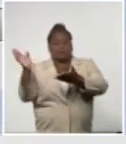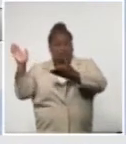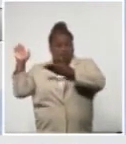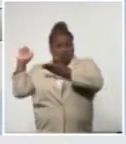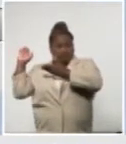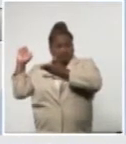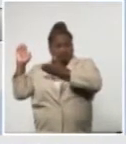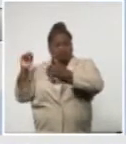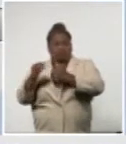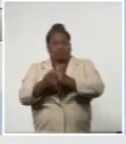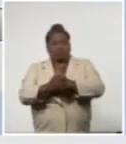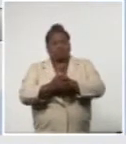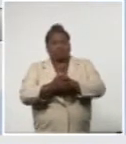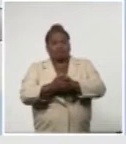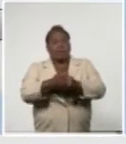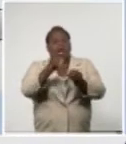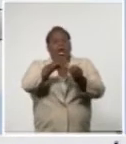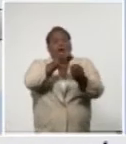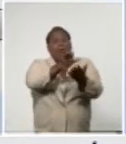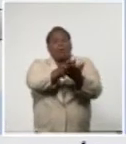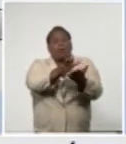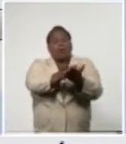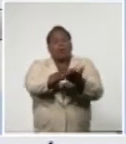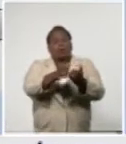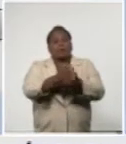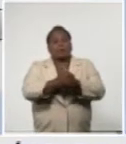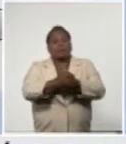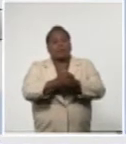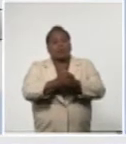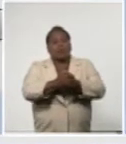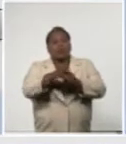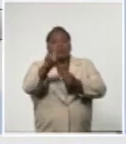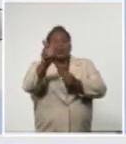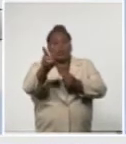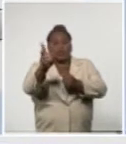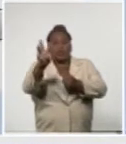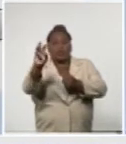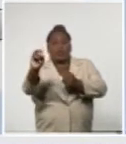4,610,824 confirmed cases. It already has